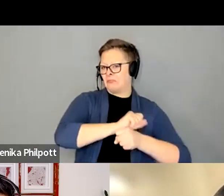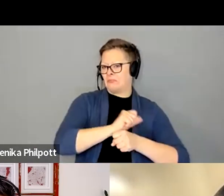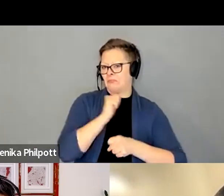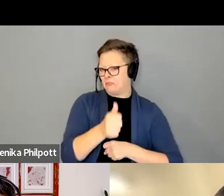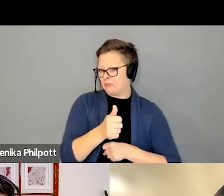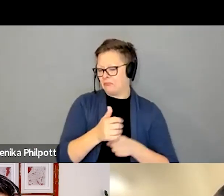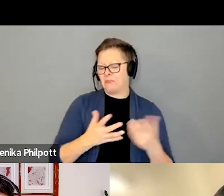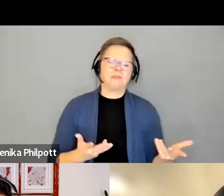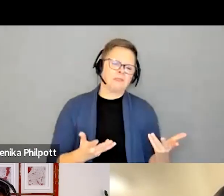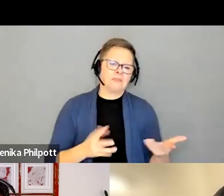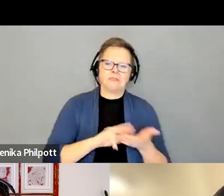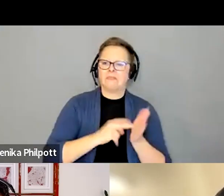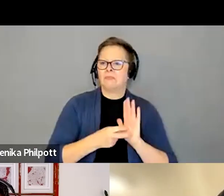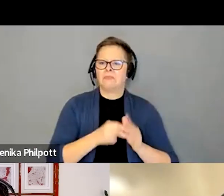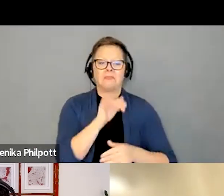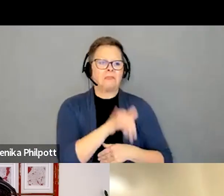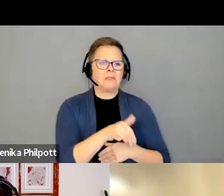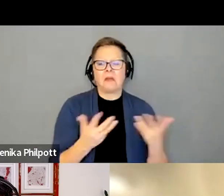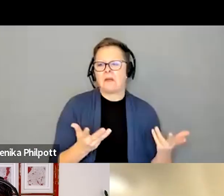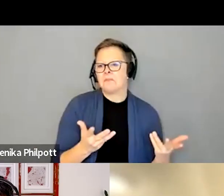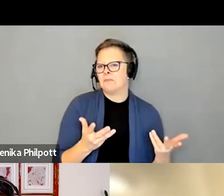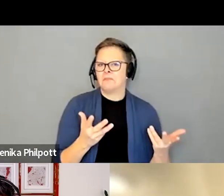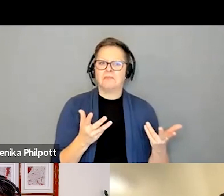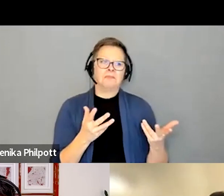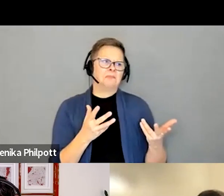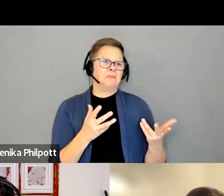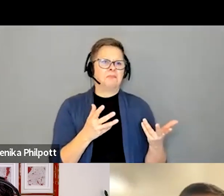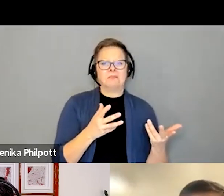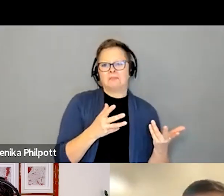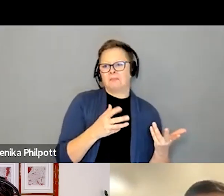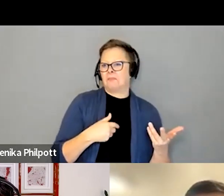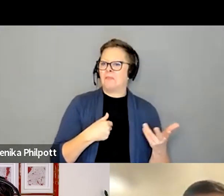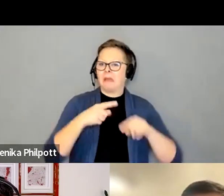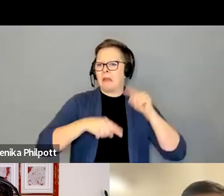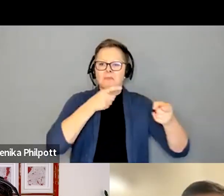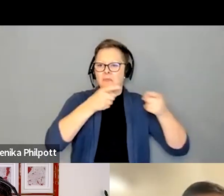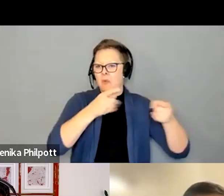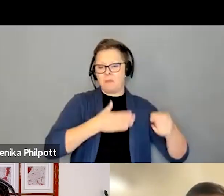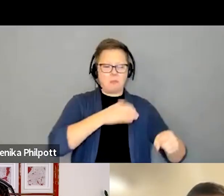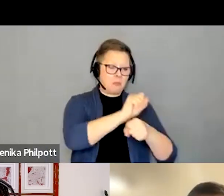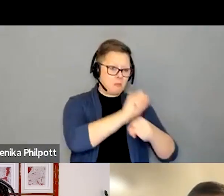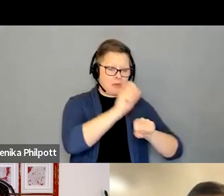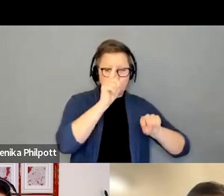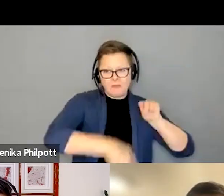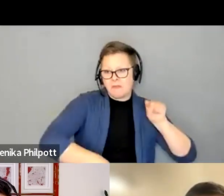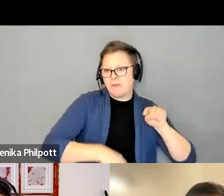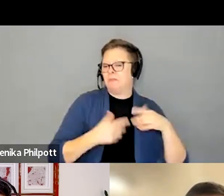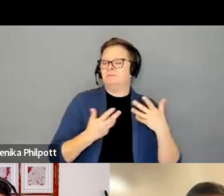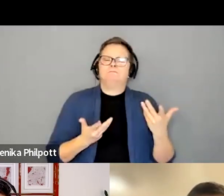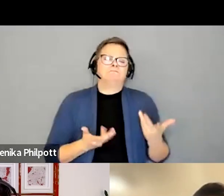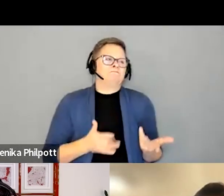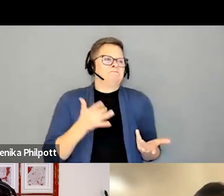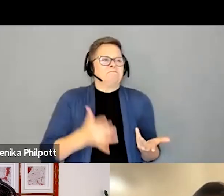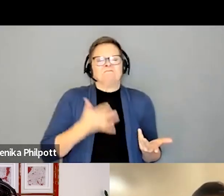it's characterized by having little control over their work. and who are